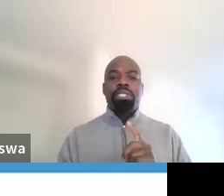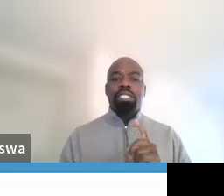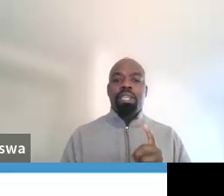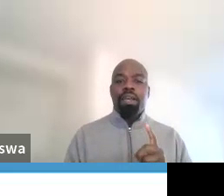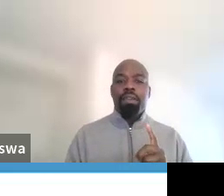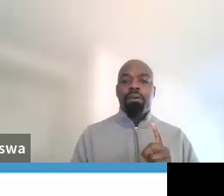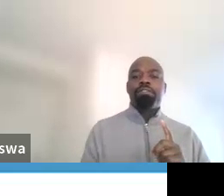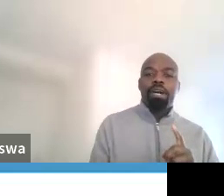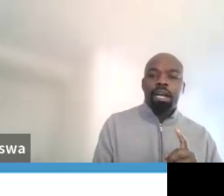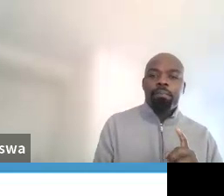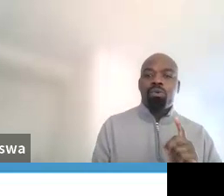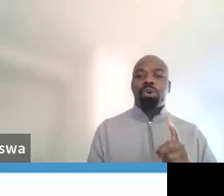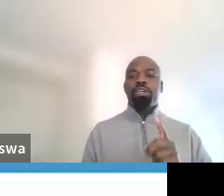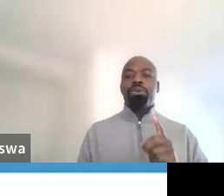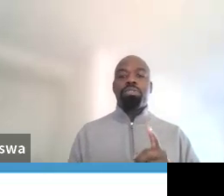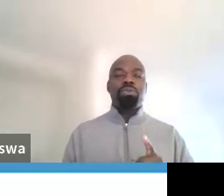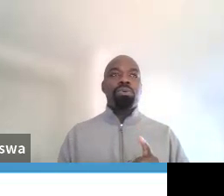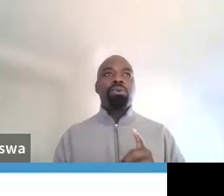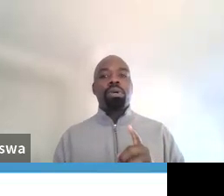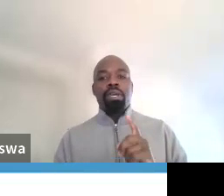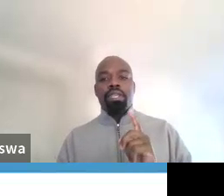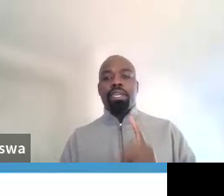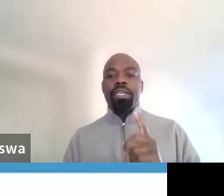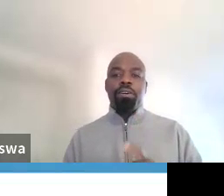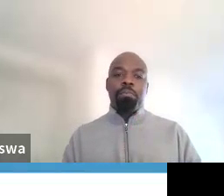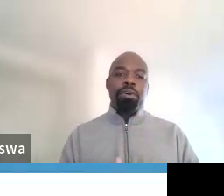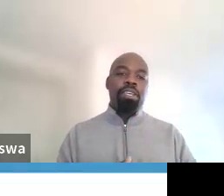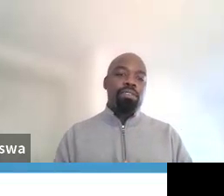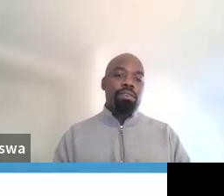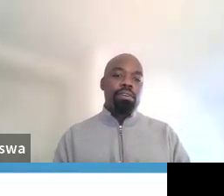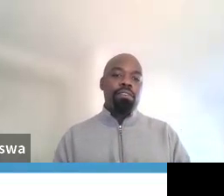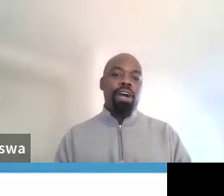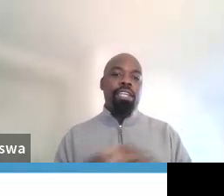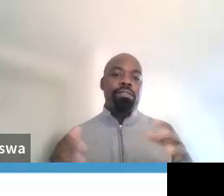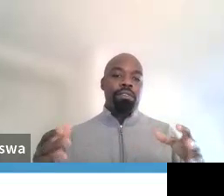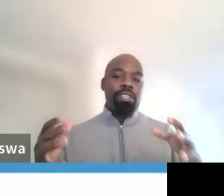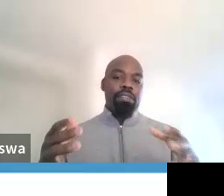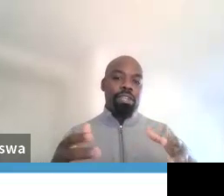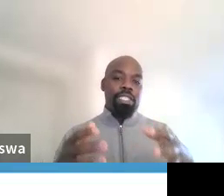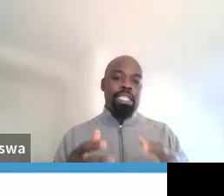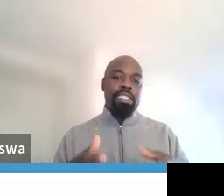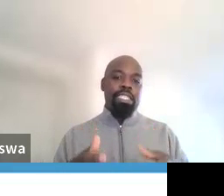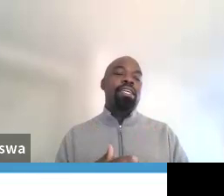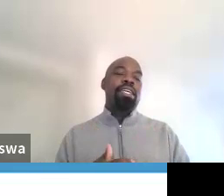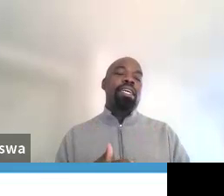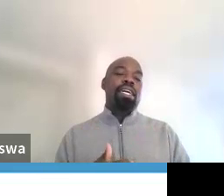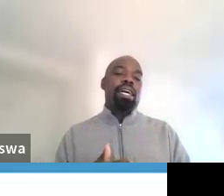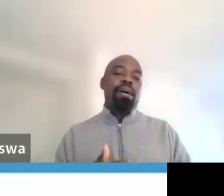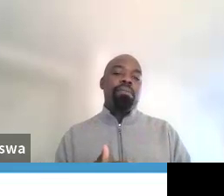I will start off by walking you through the key components of the advocacy letter